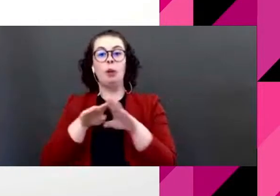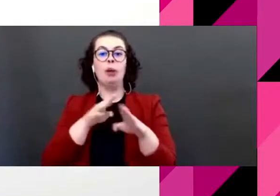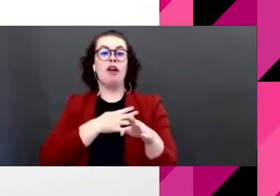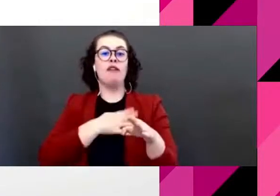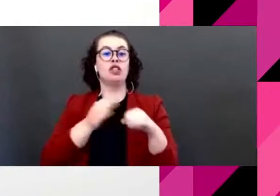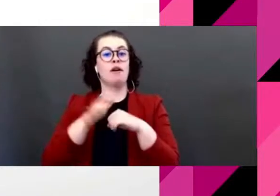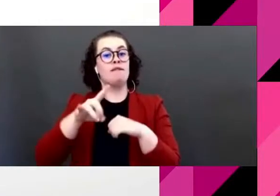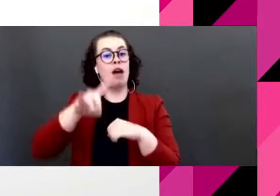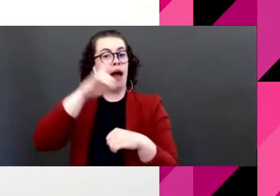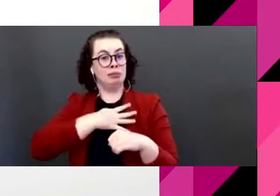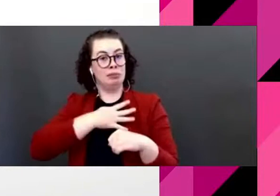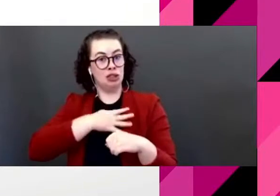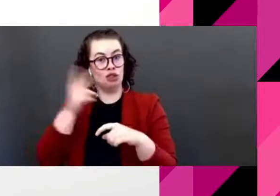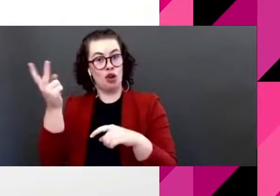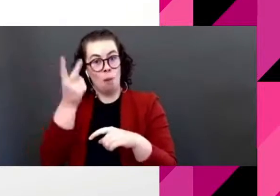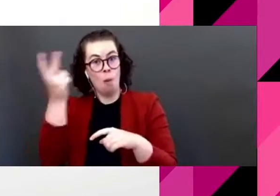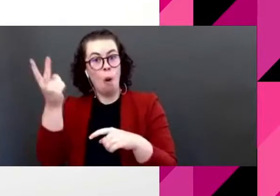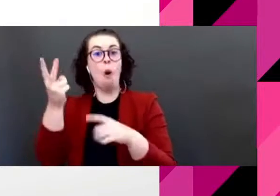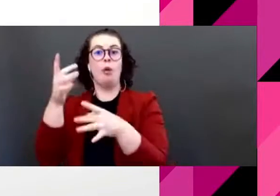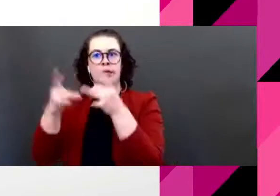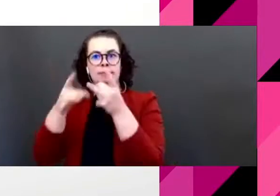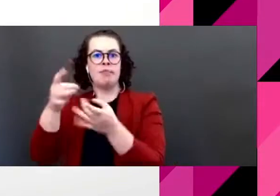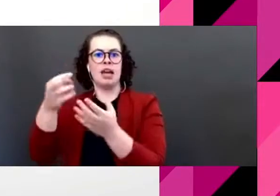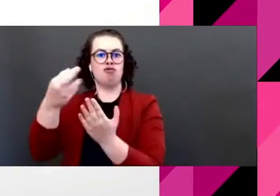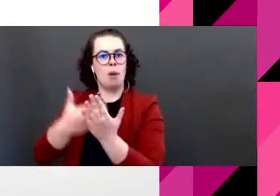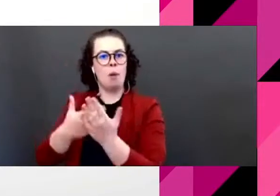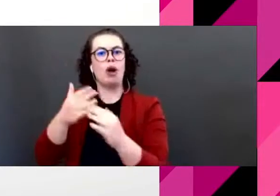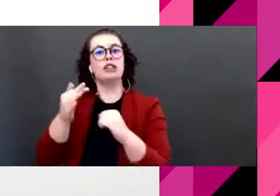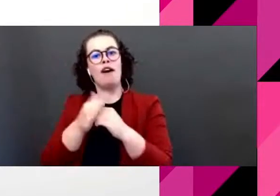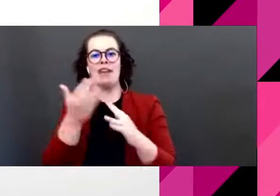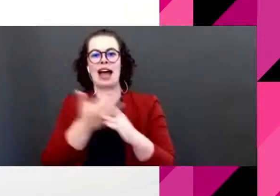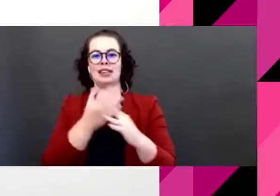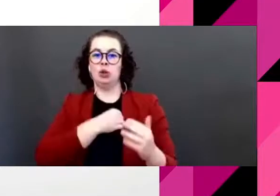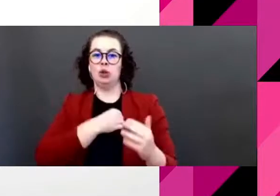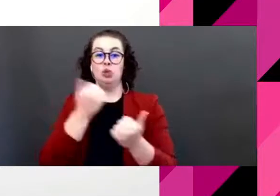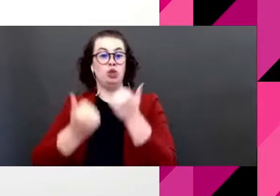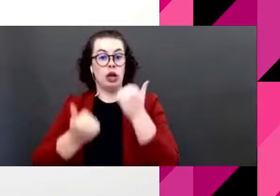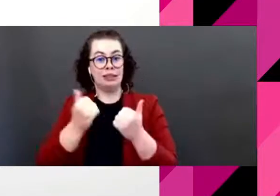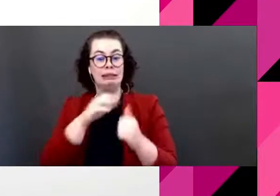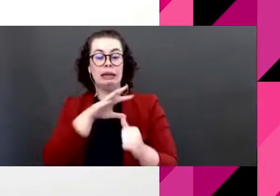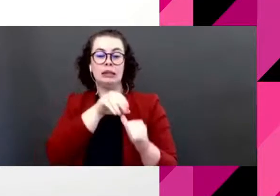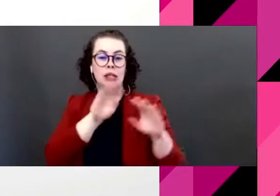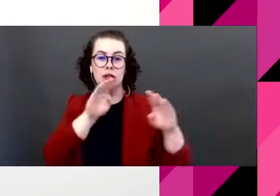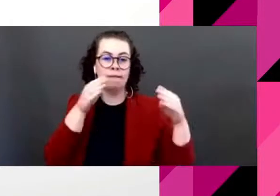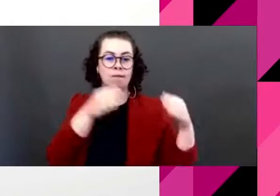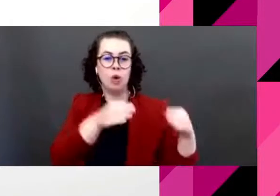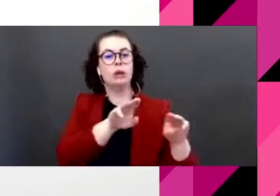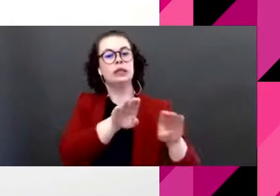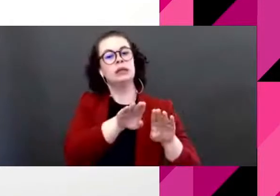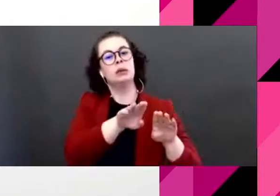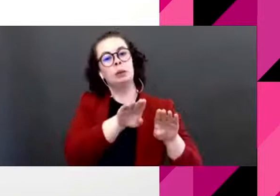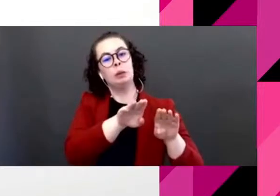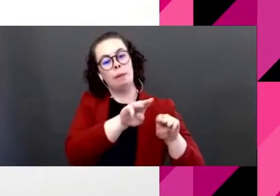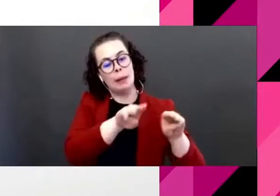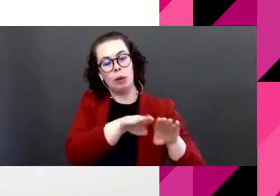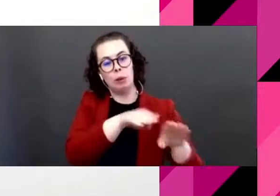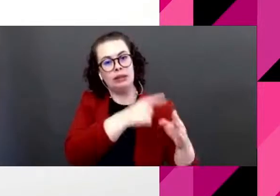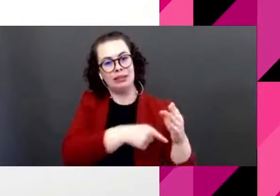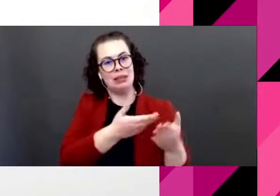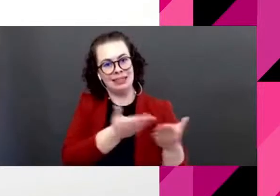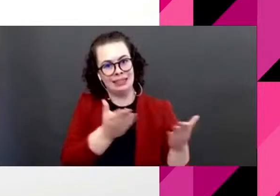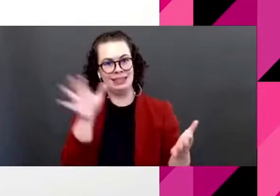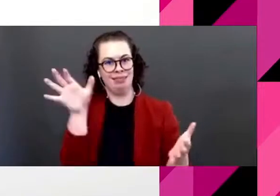also produced a report on access to justice with a special emphasis on access to justice for persons with disabilities.